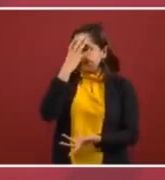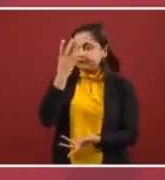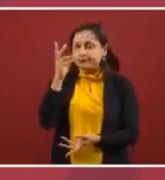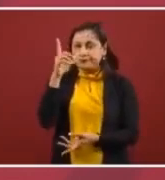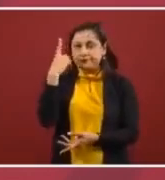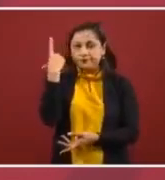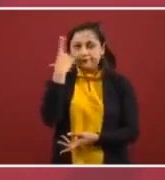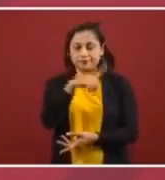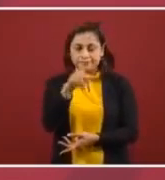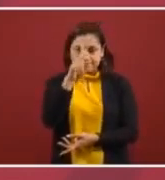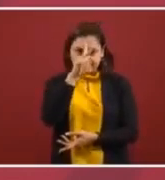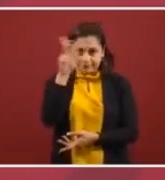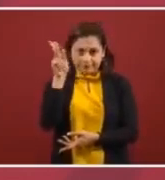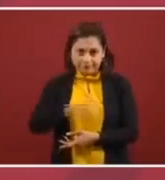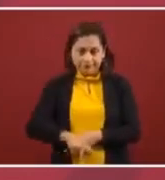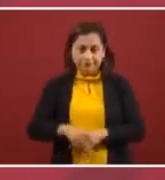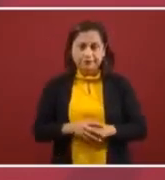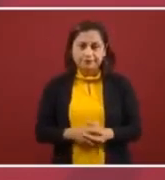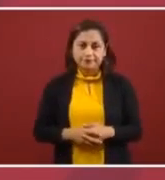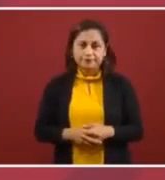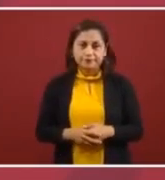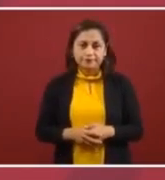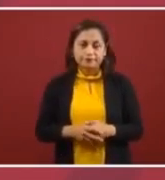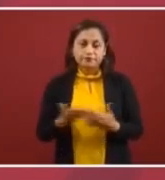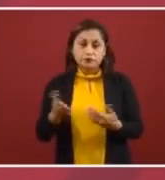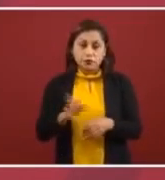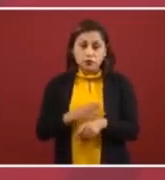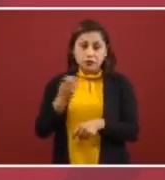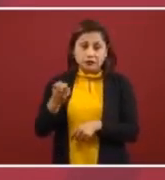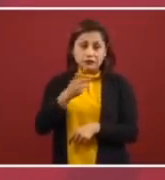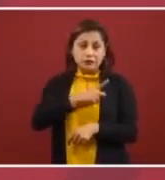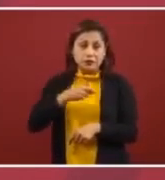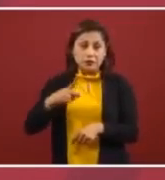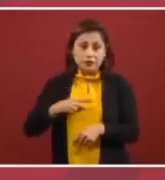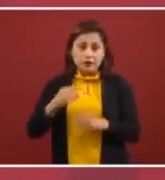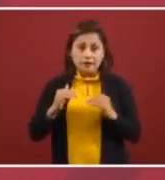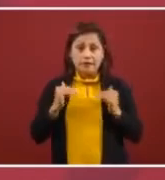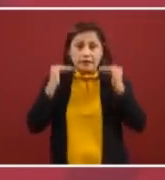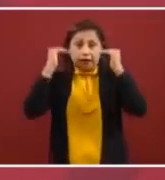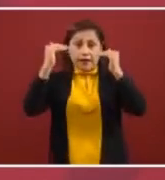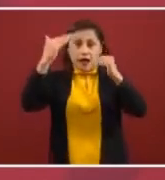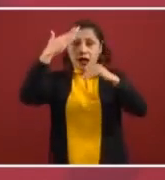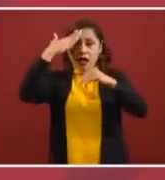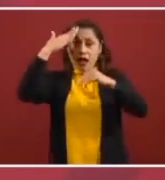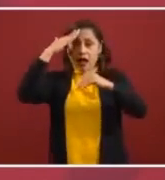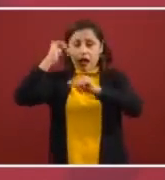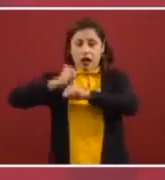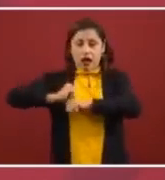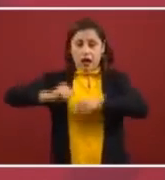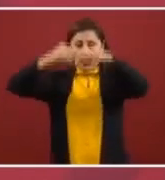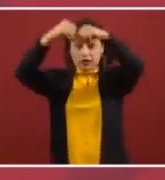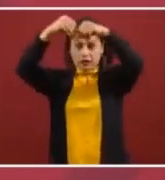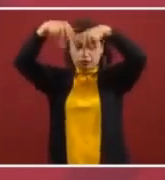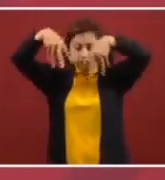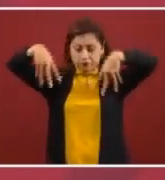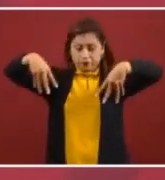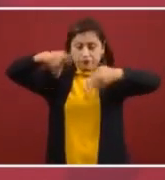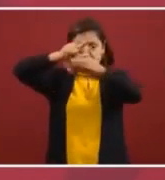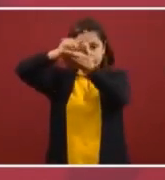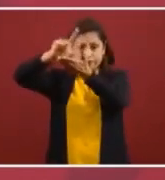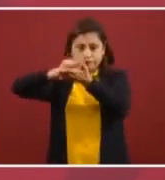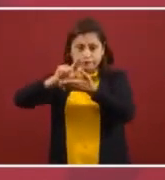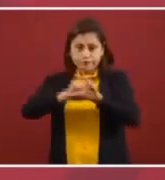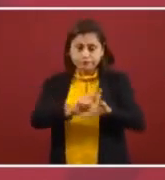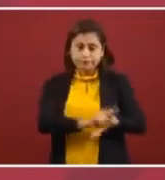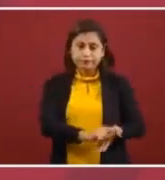And you need to end from the top to the bottom. And that we're already doing that.